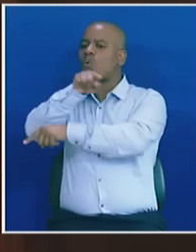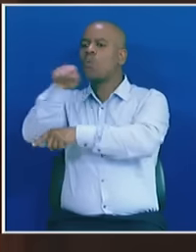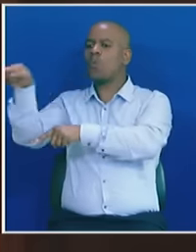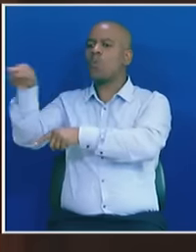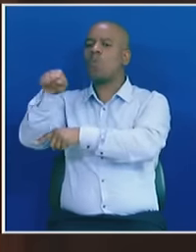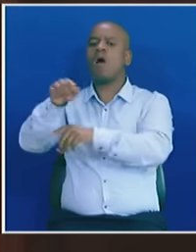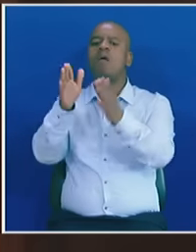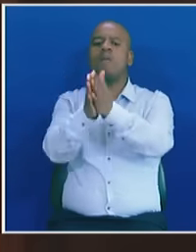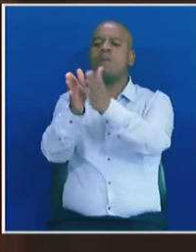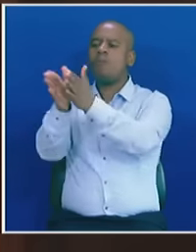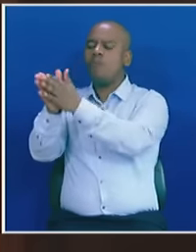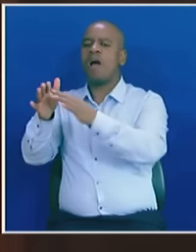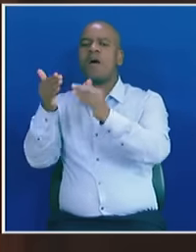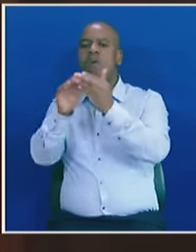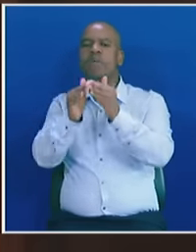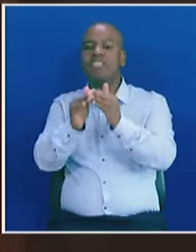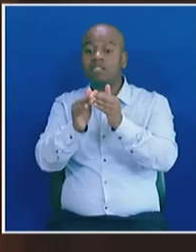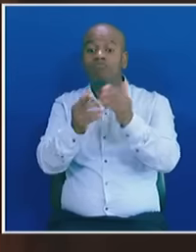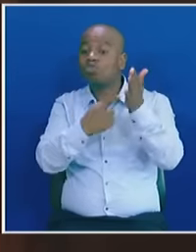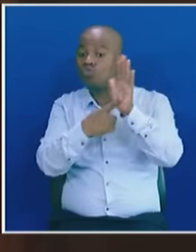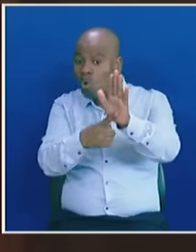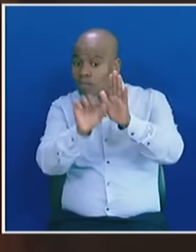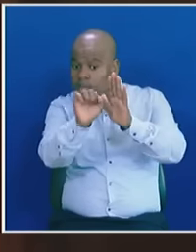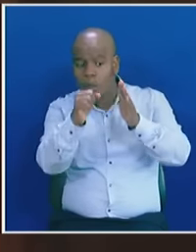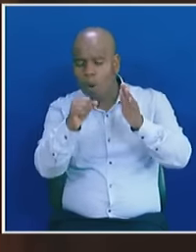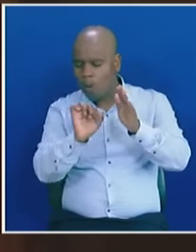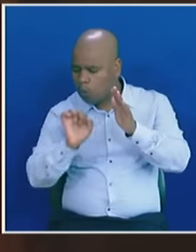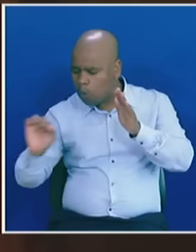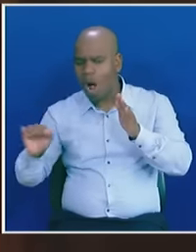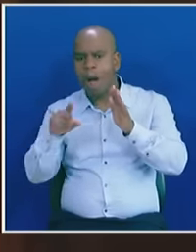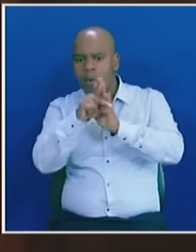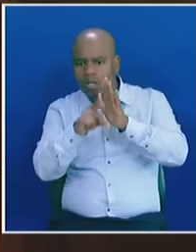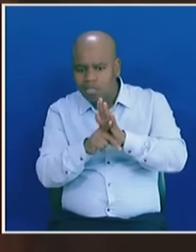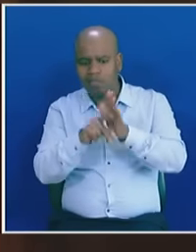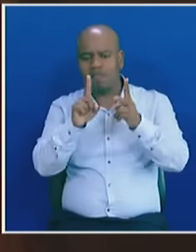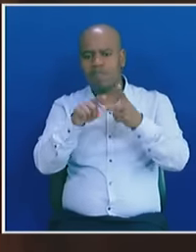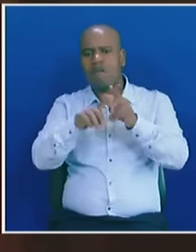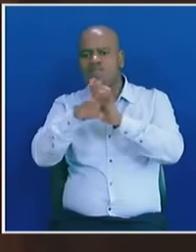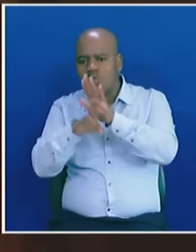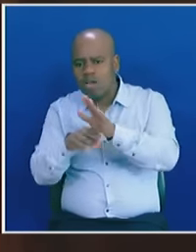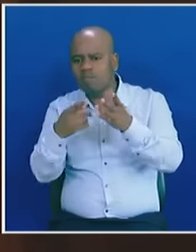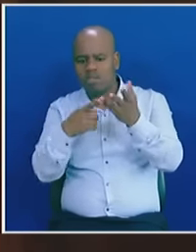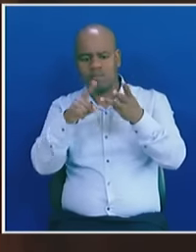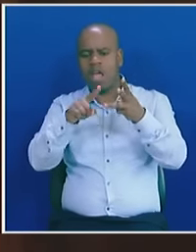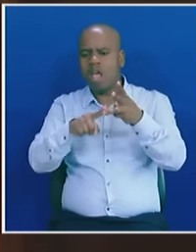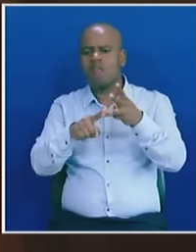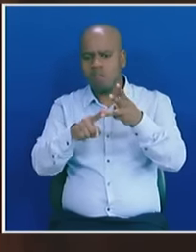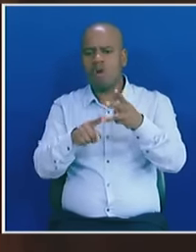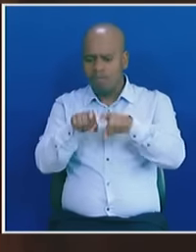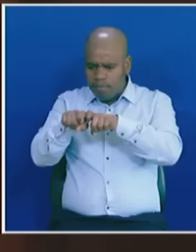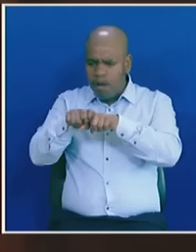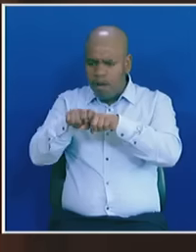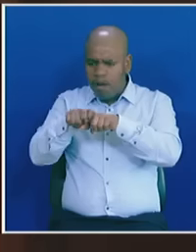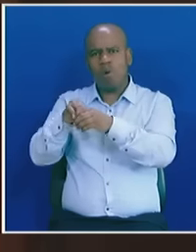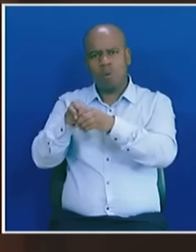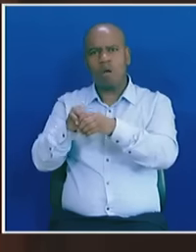electorate about their policies, programs, and contest elections and win them. This is